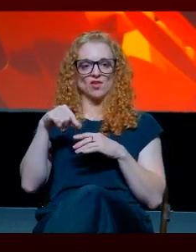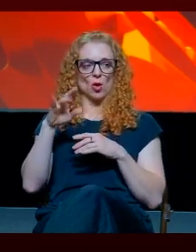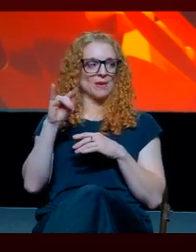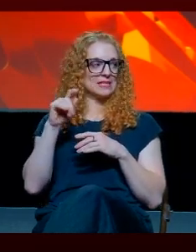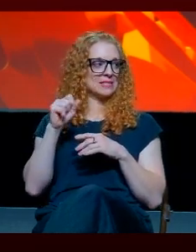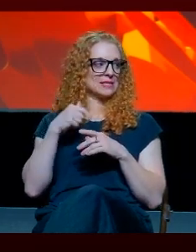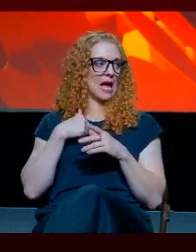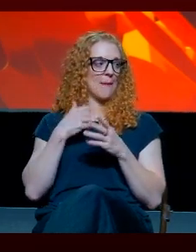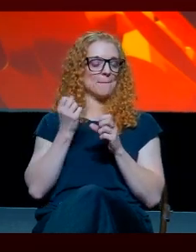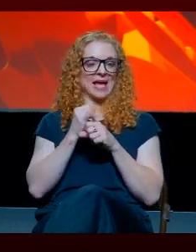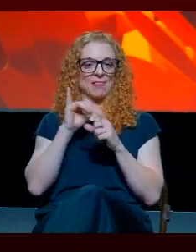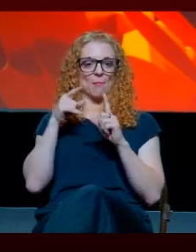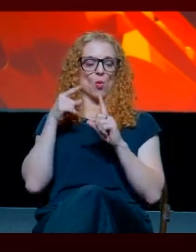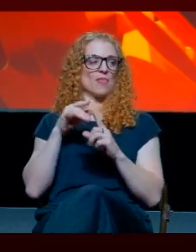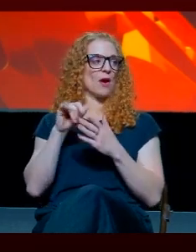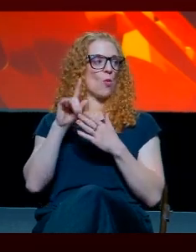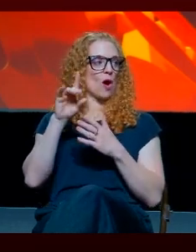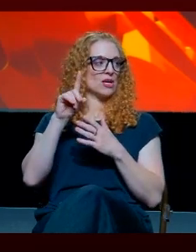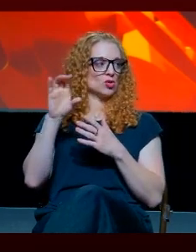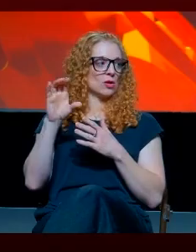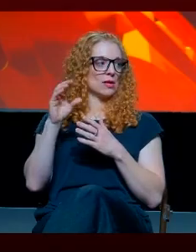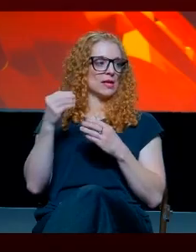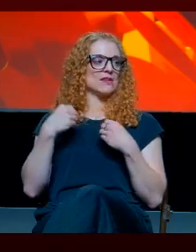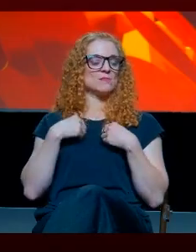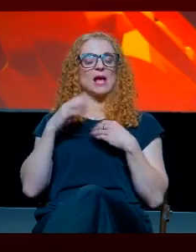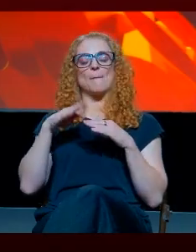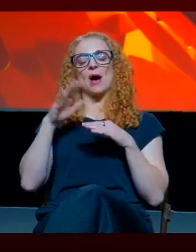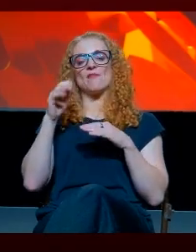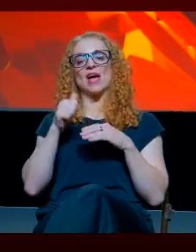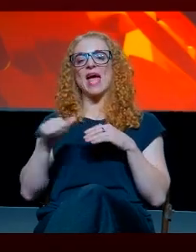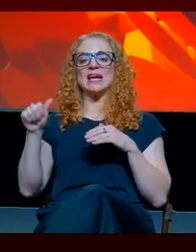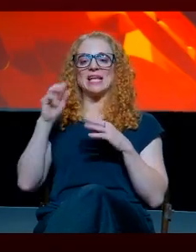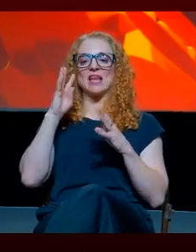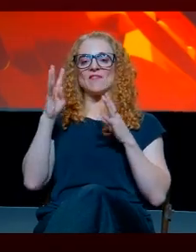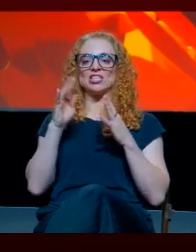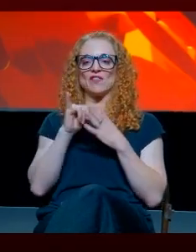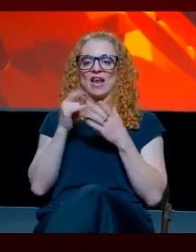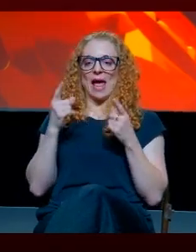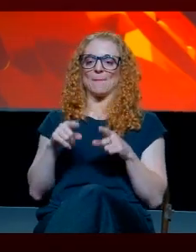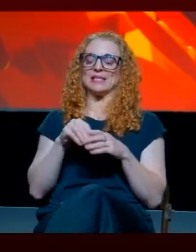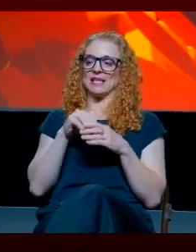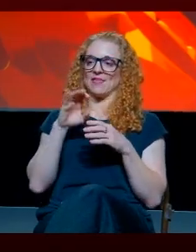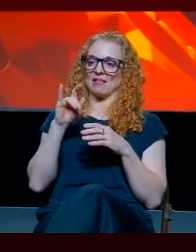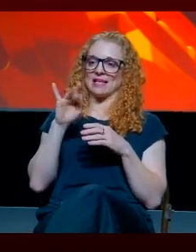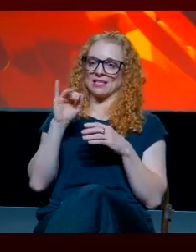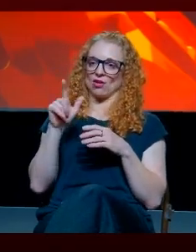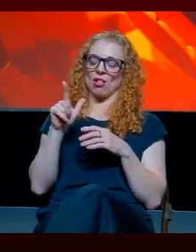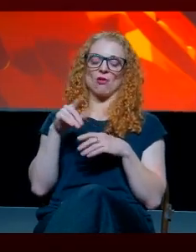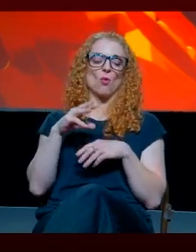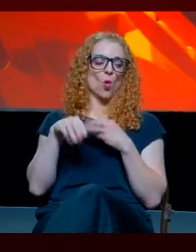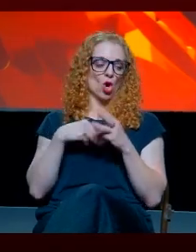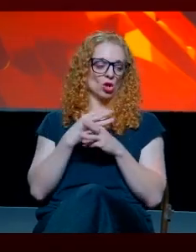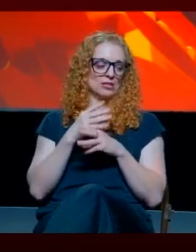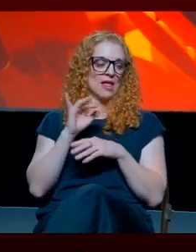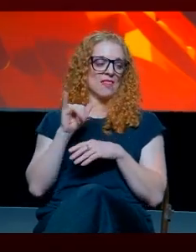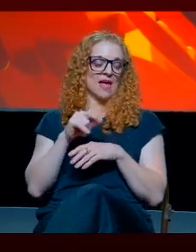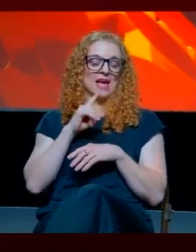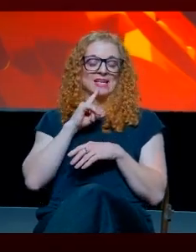I'm making the point that 100 puts me above any innovation that happens in the classical world. It